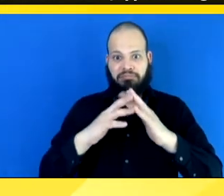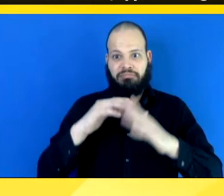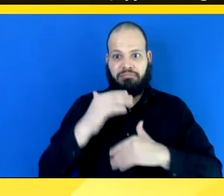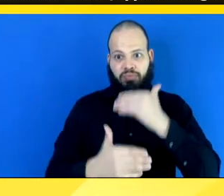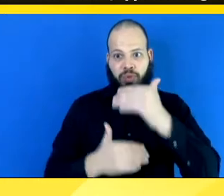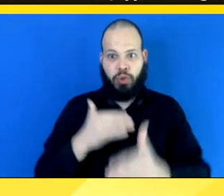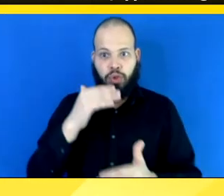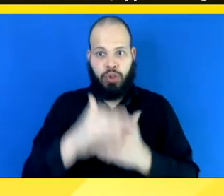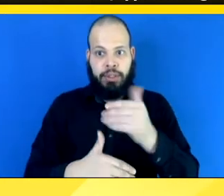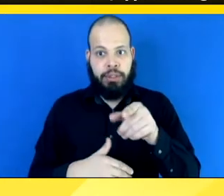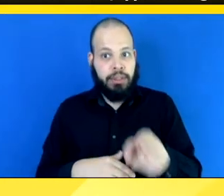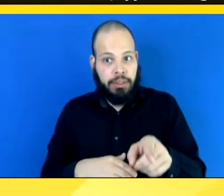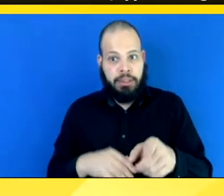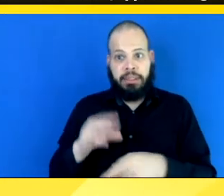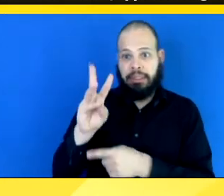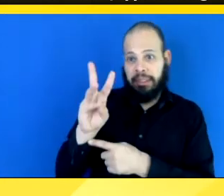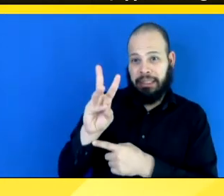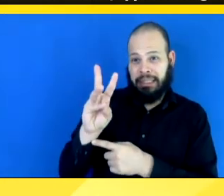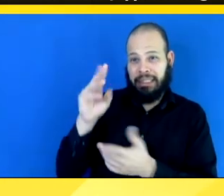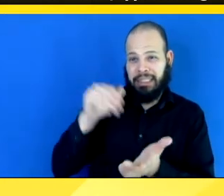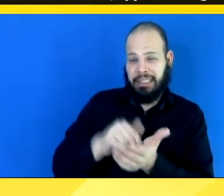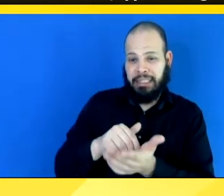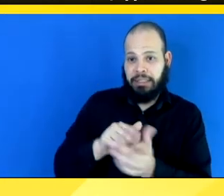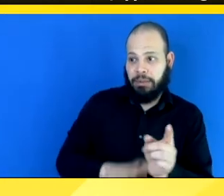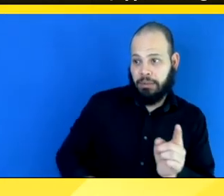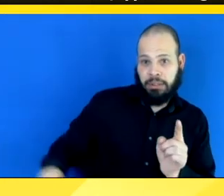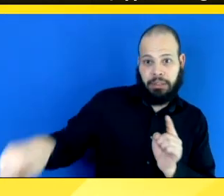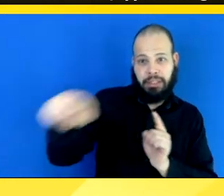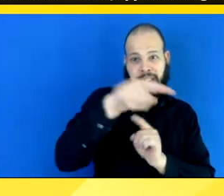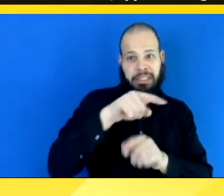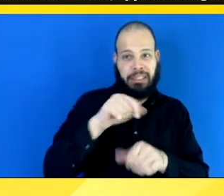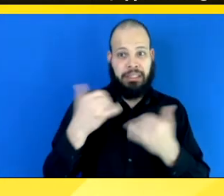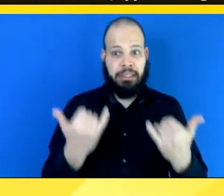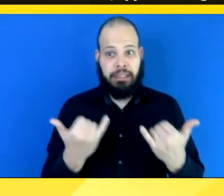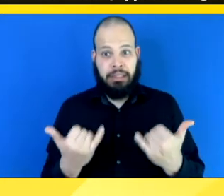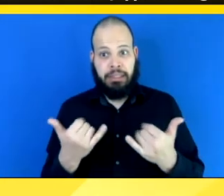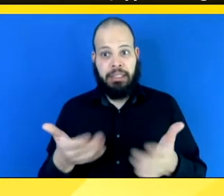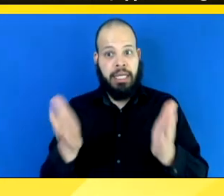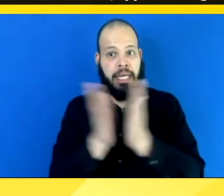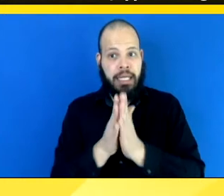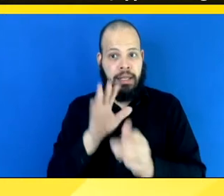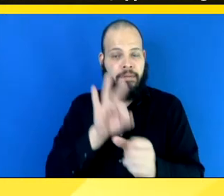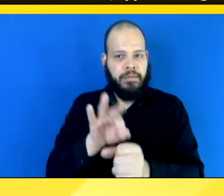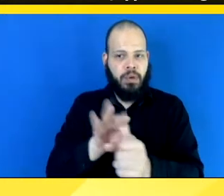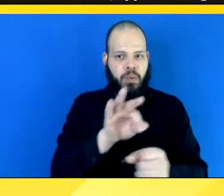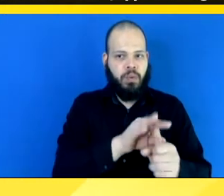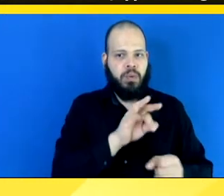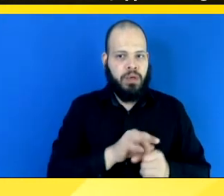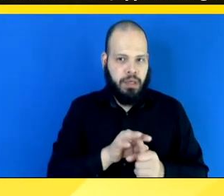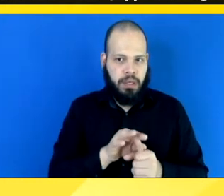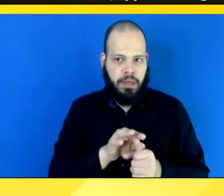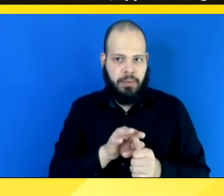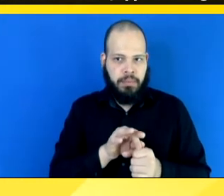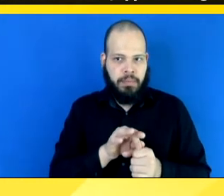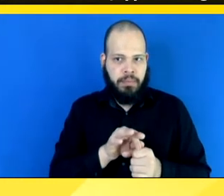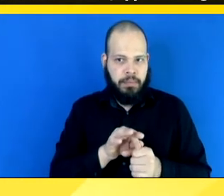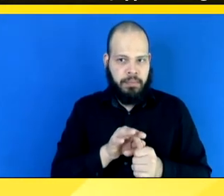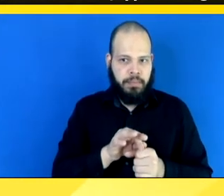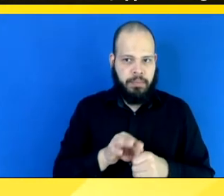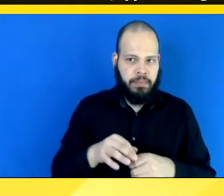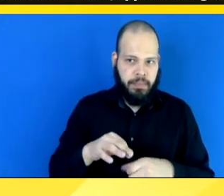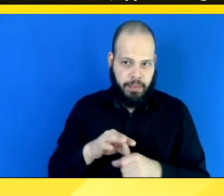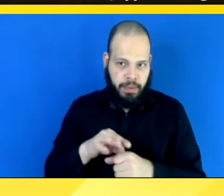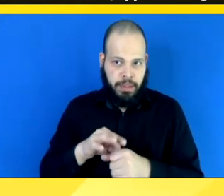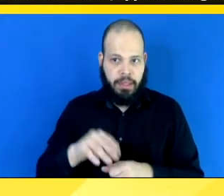have been called to mail in your ballots. And the National Labor Relations Board said this has to happen. They can't block it. They're